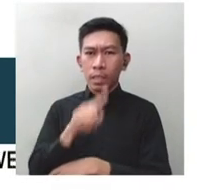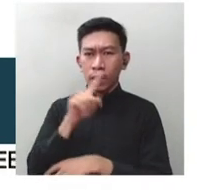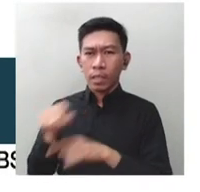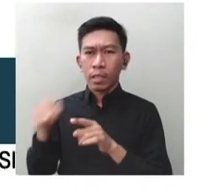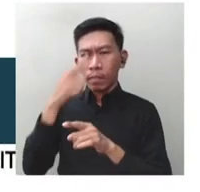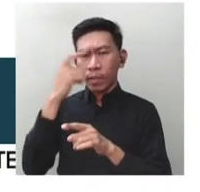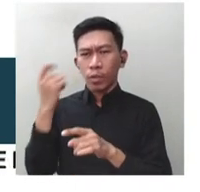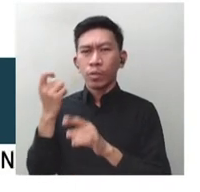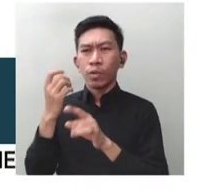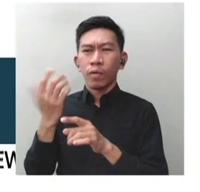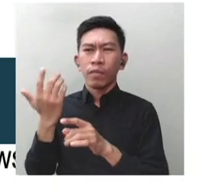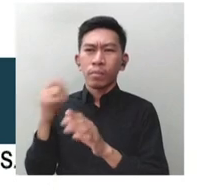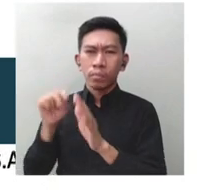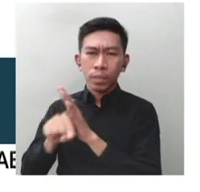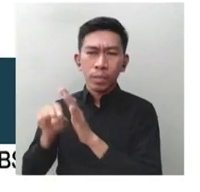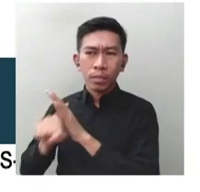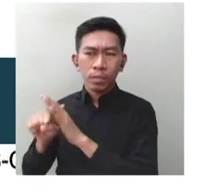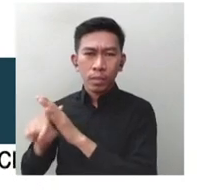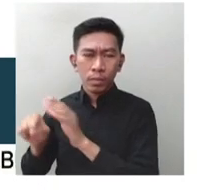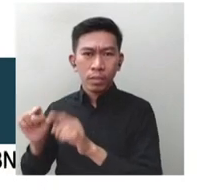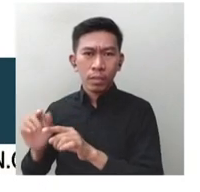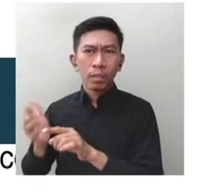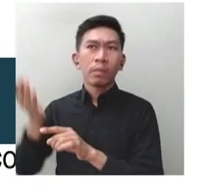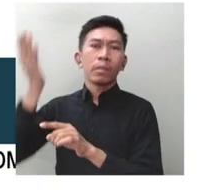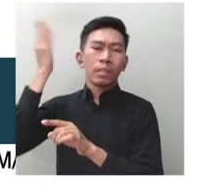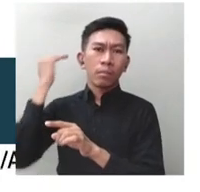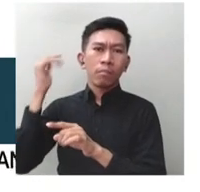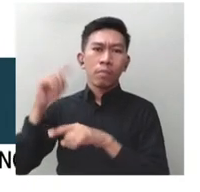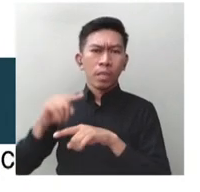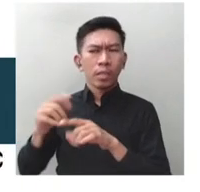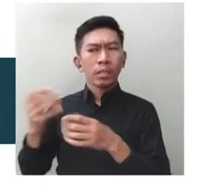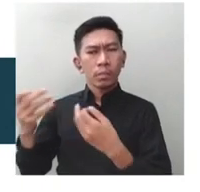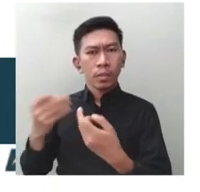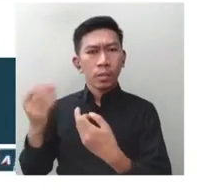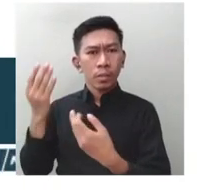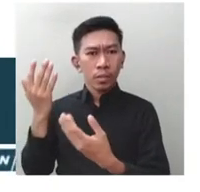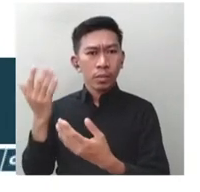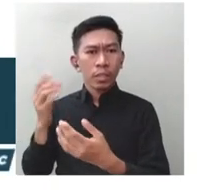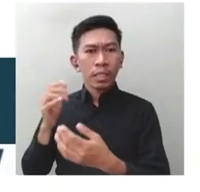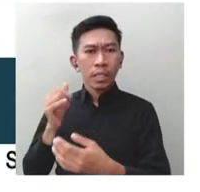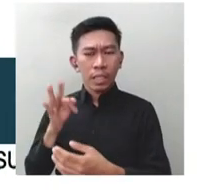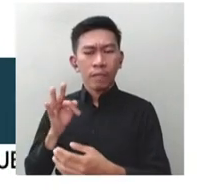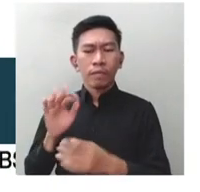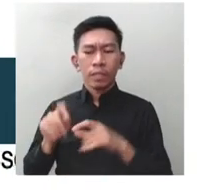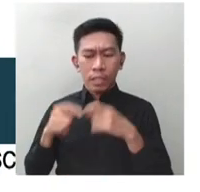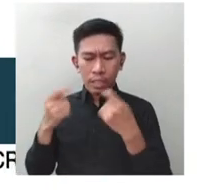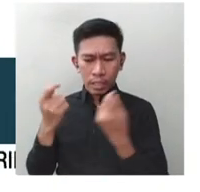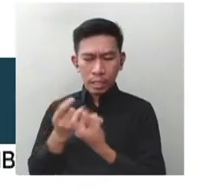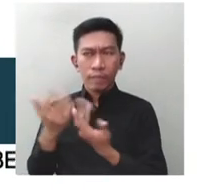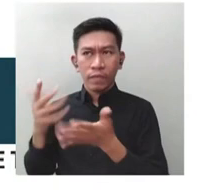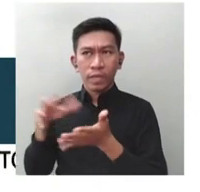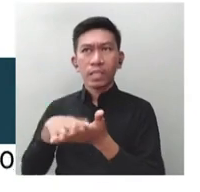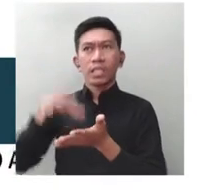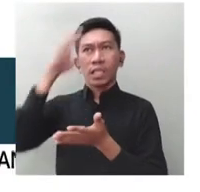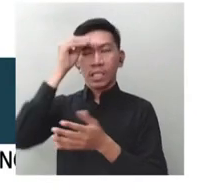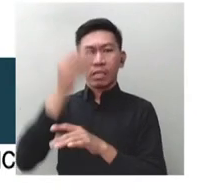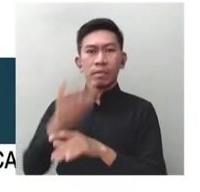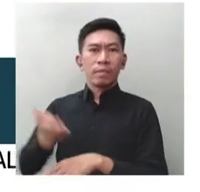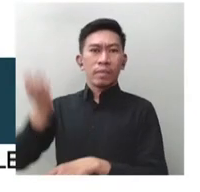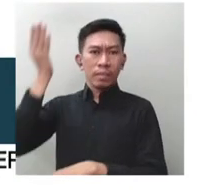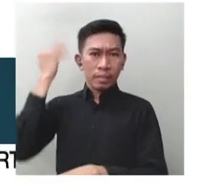why this latest incident shows that the force has learned from the past. Well,